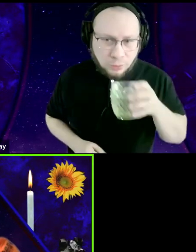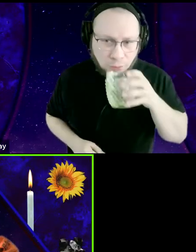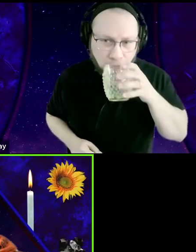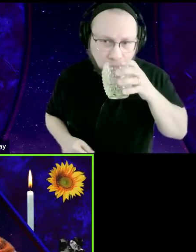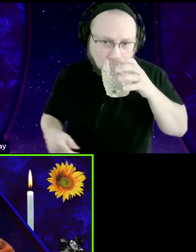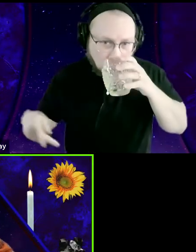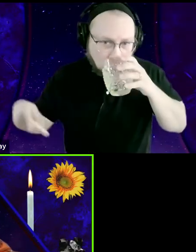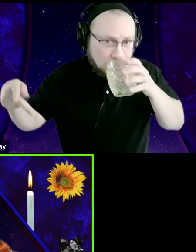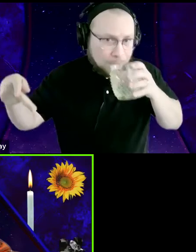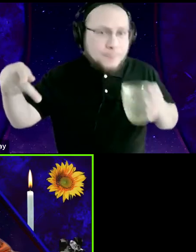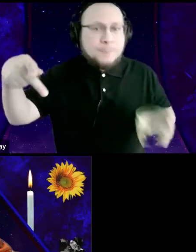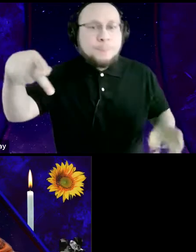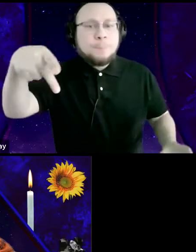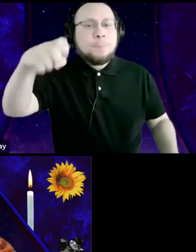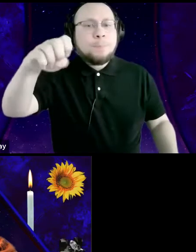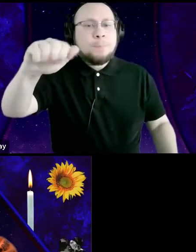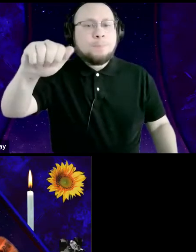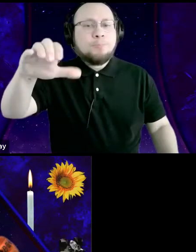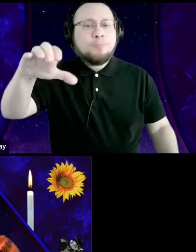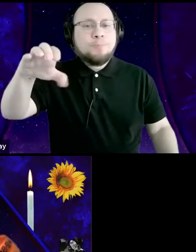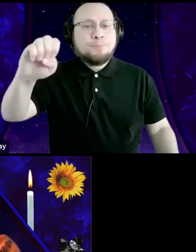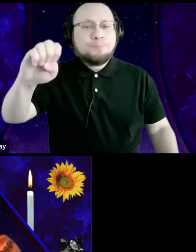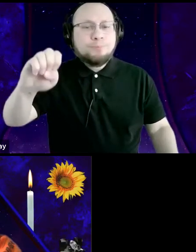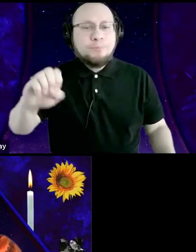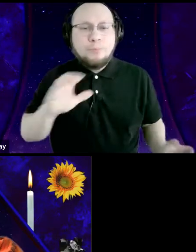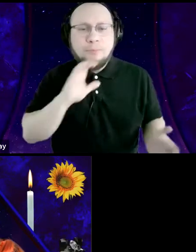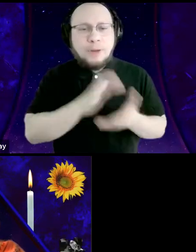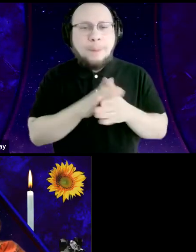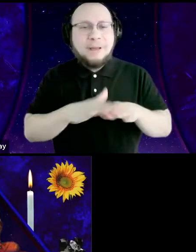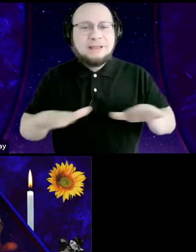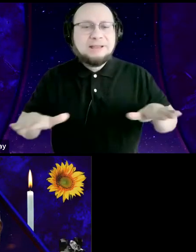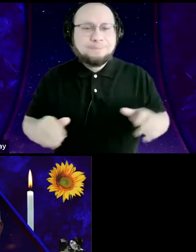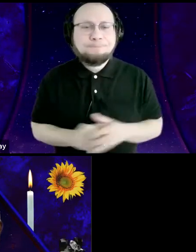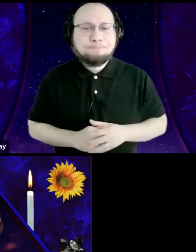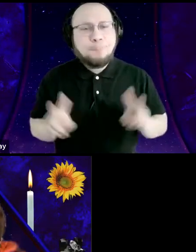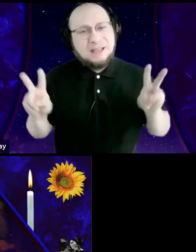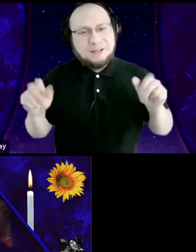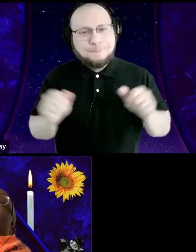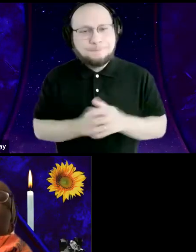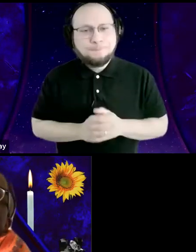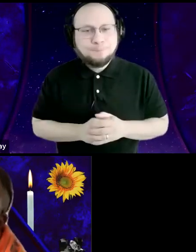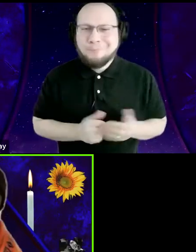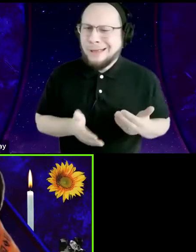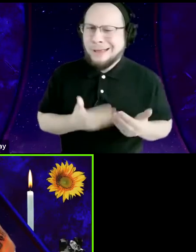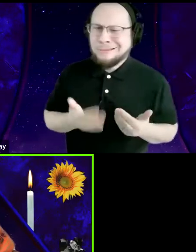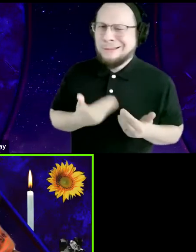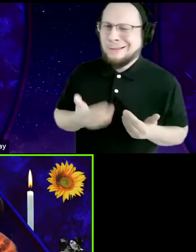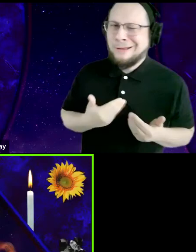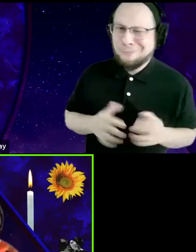Peace. Peace, boom. Yeah. Easy, I love it, easy. So easy, peace.